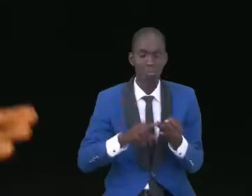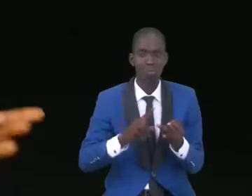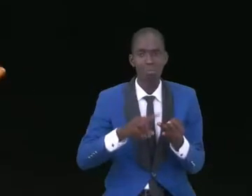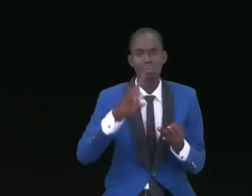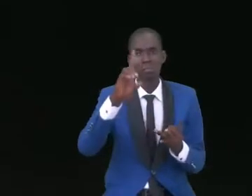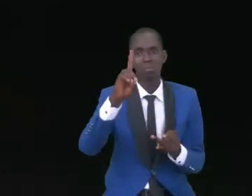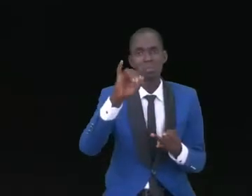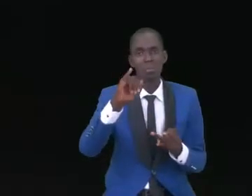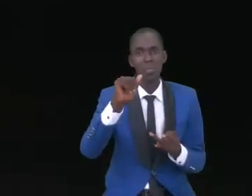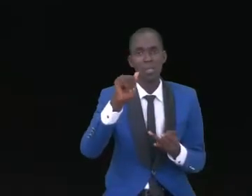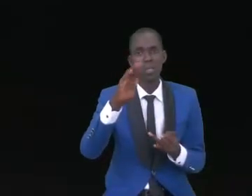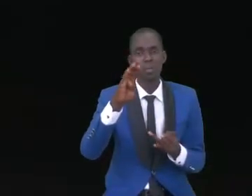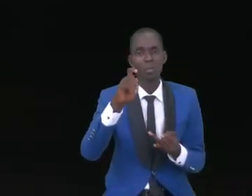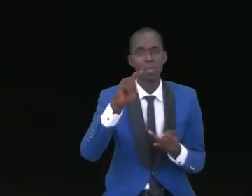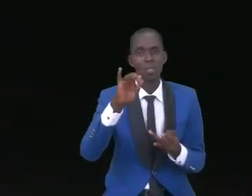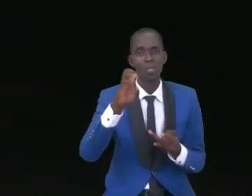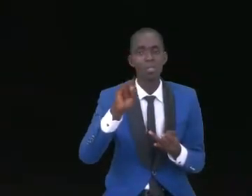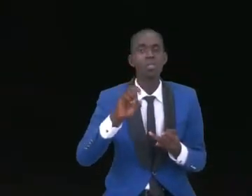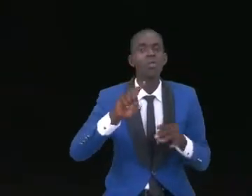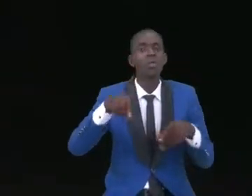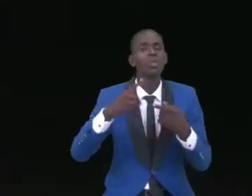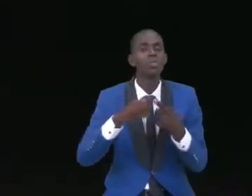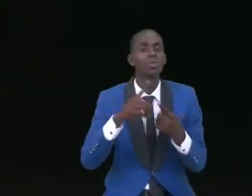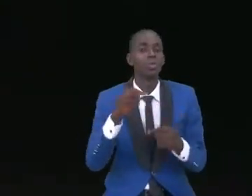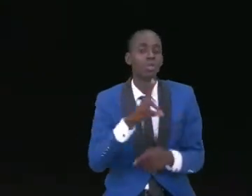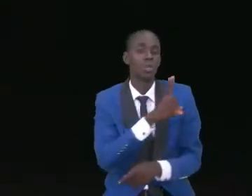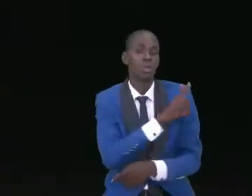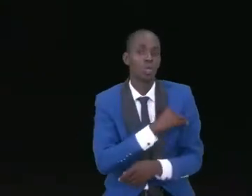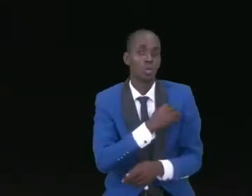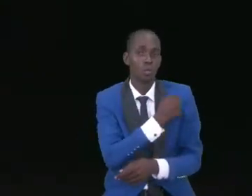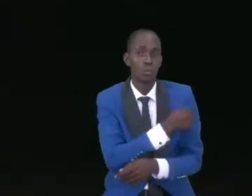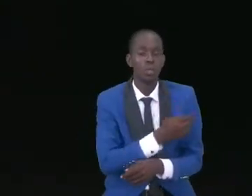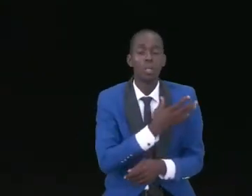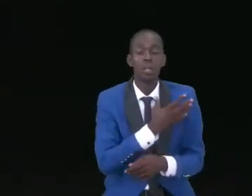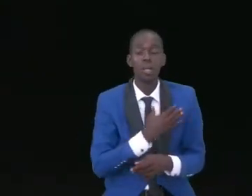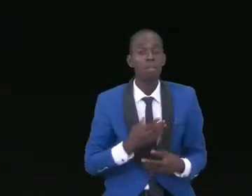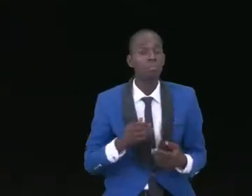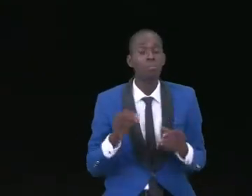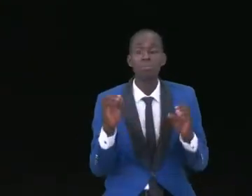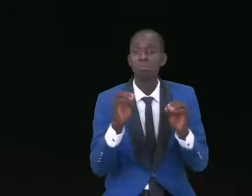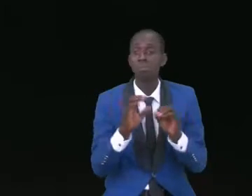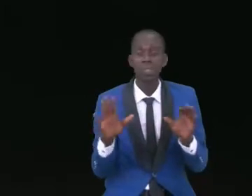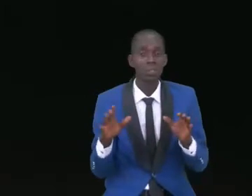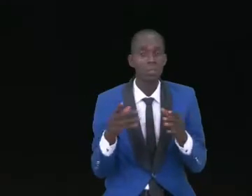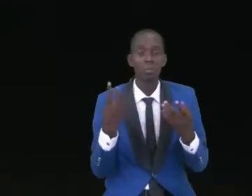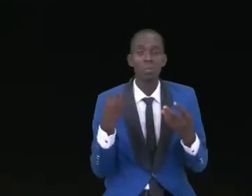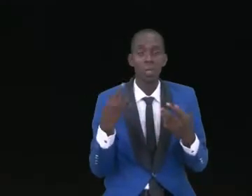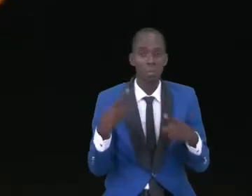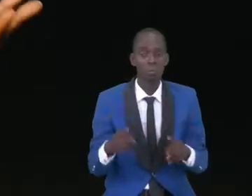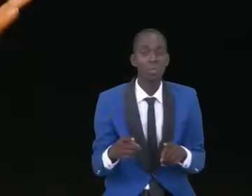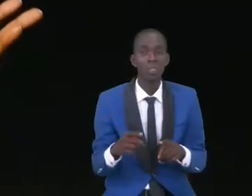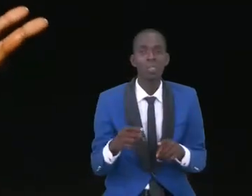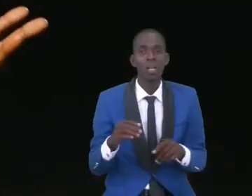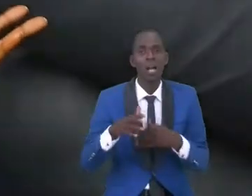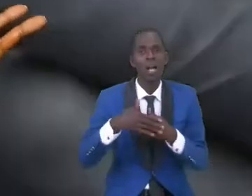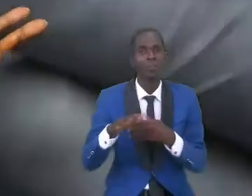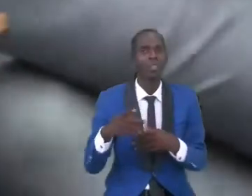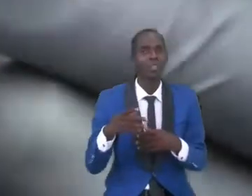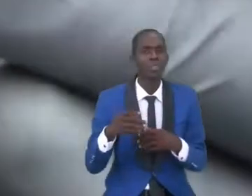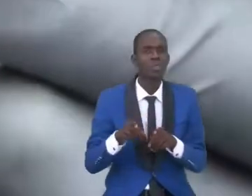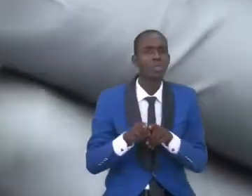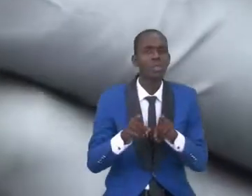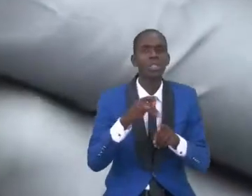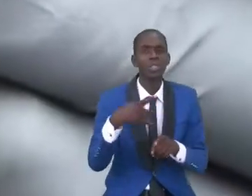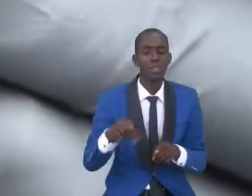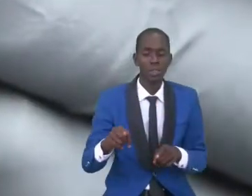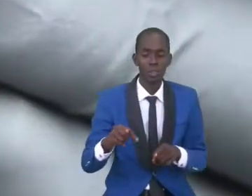diabetes. I went to the hospital and to remove my teeth. And during the operation, the instrument